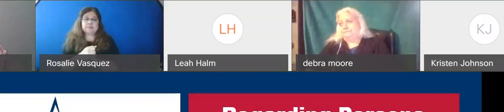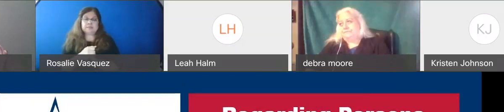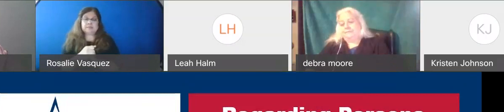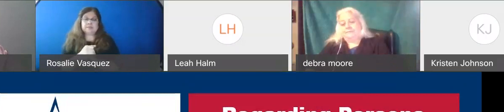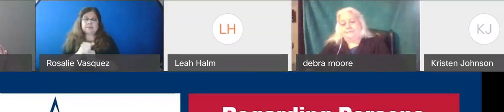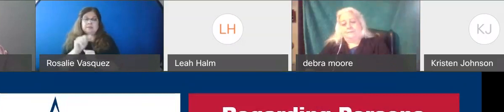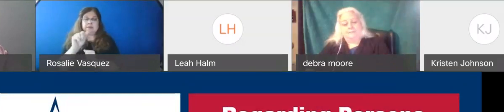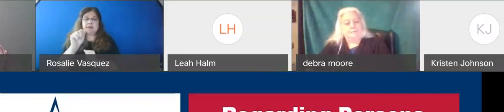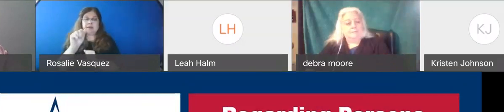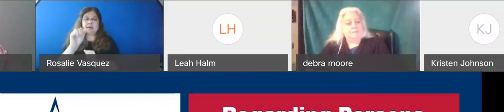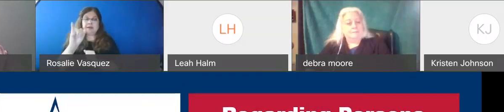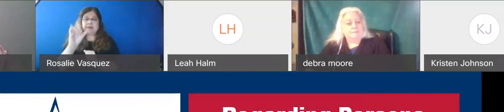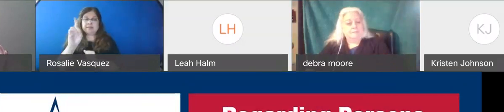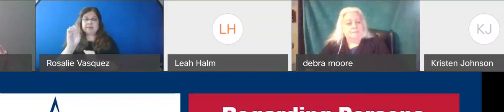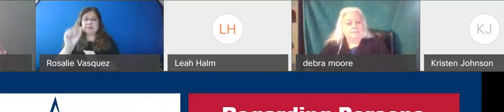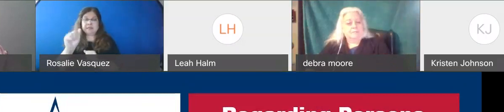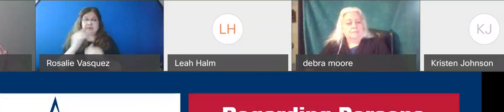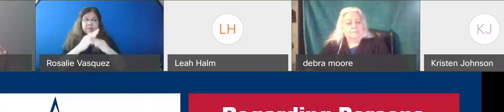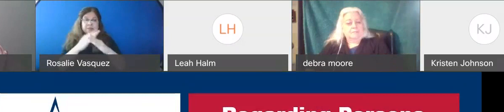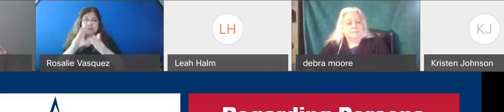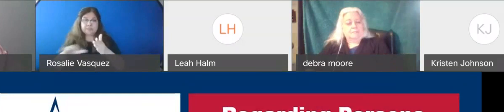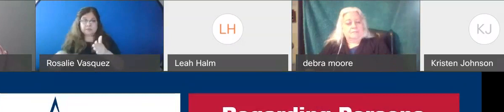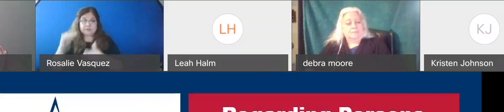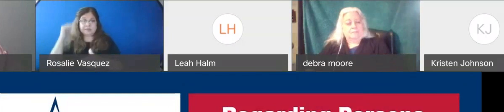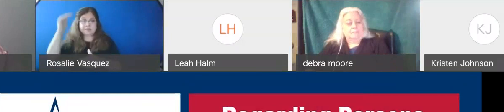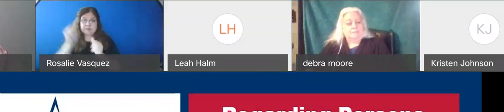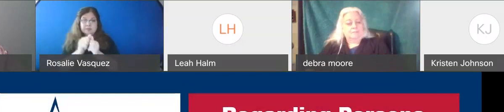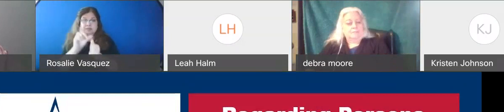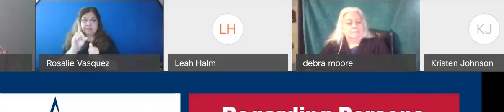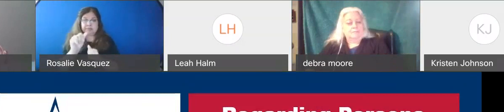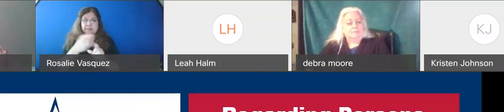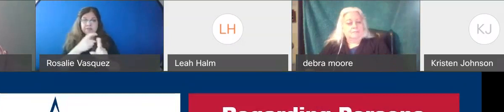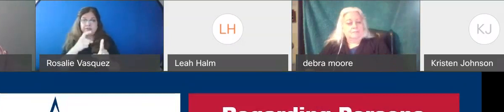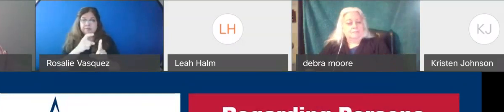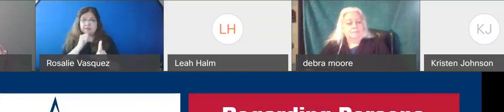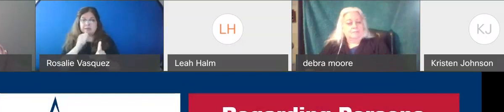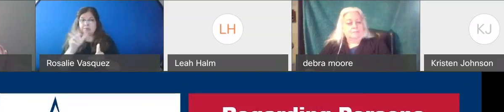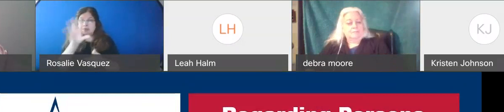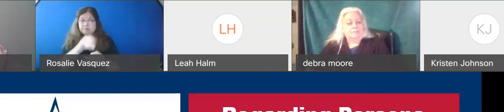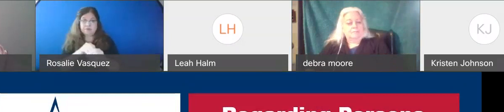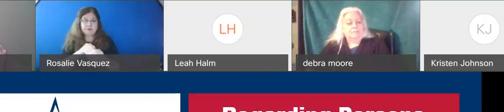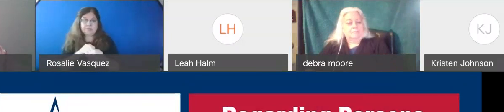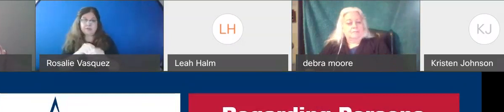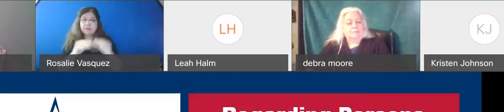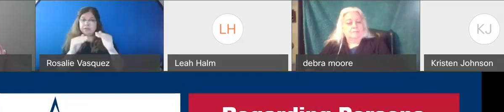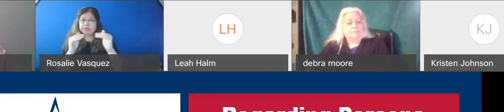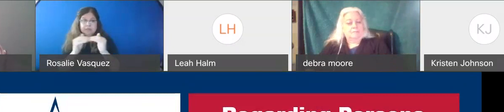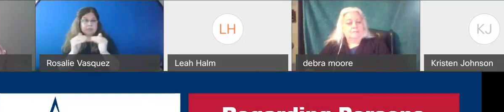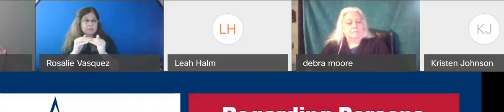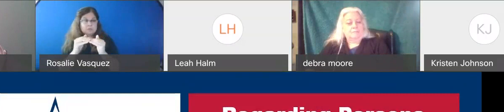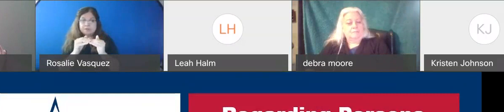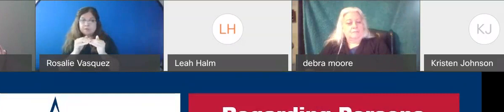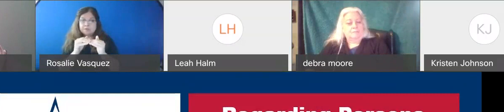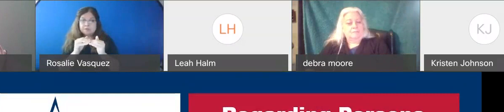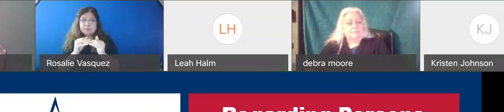IDEA, to protect children and adults with disabilities from exclusion or unequal treatment. So student organizations do